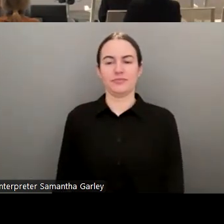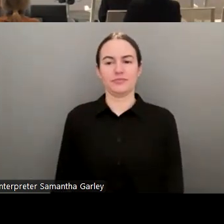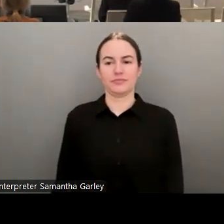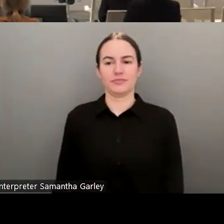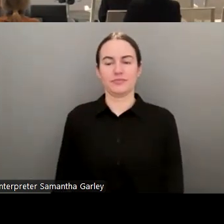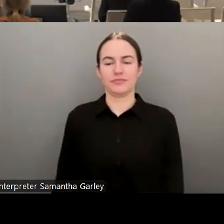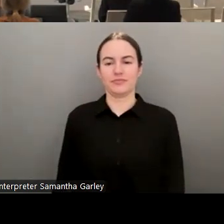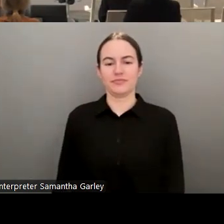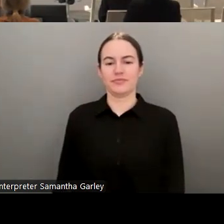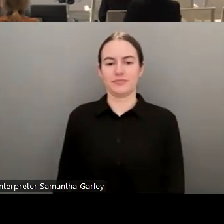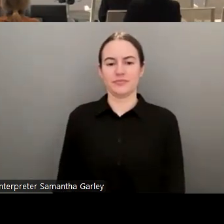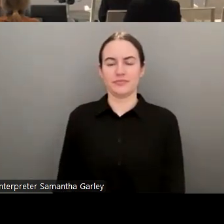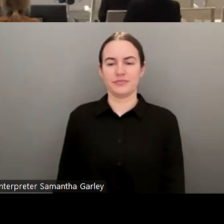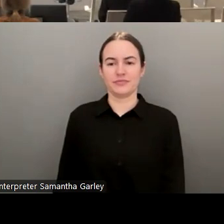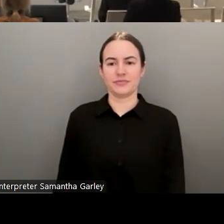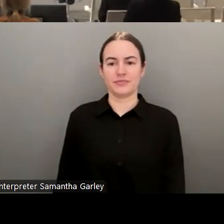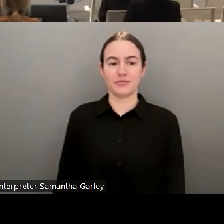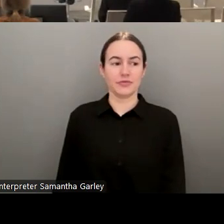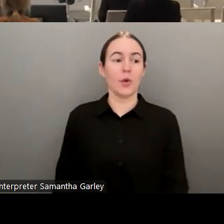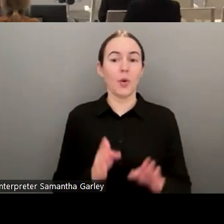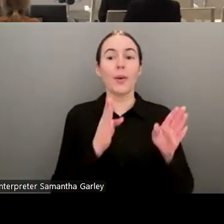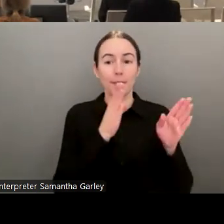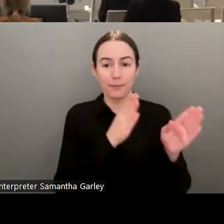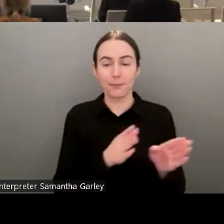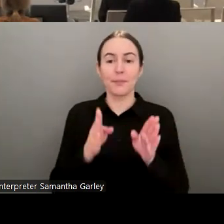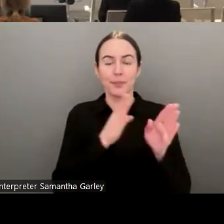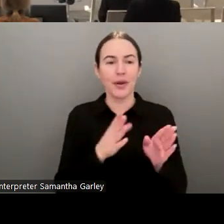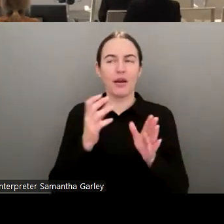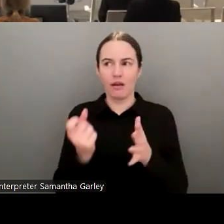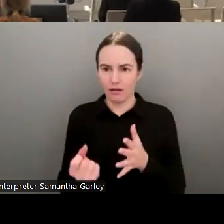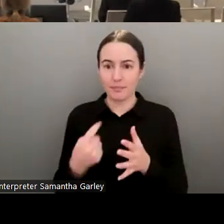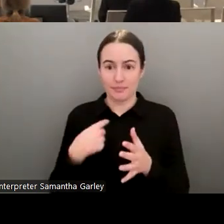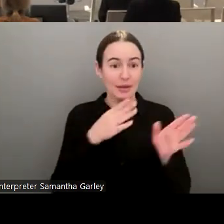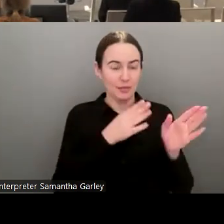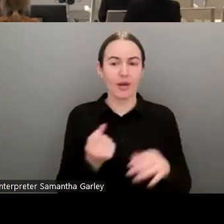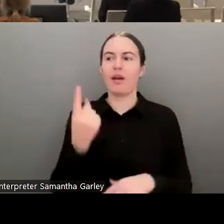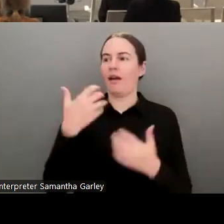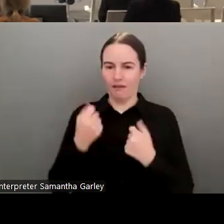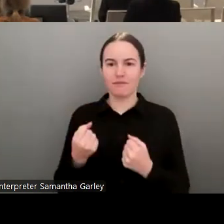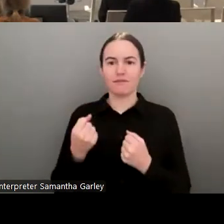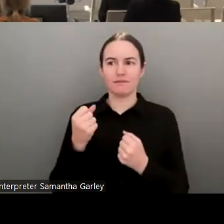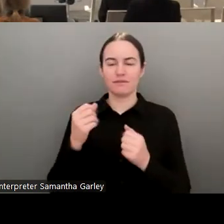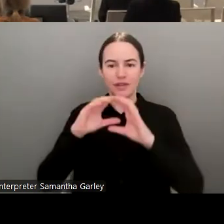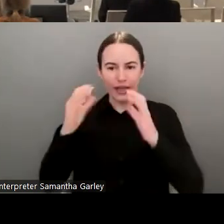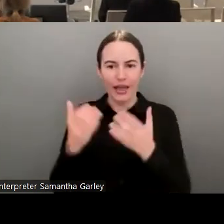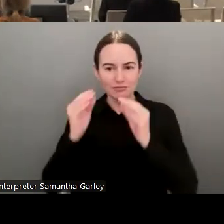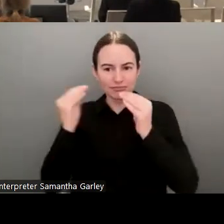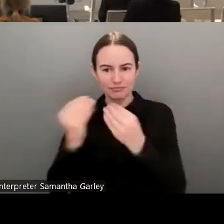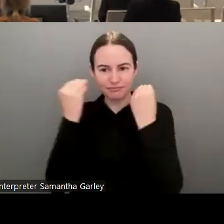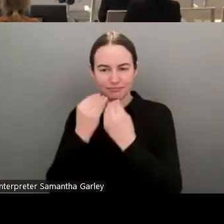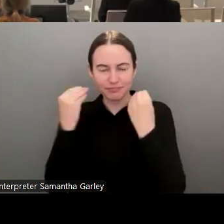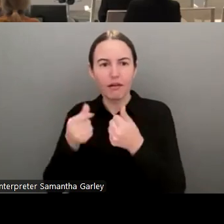for core competence appear as a part of a membership. And I think it's a great deal, because otherwise you need